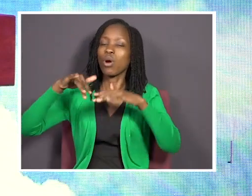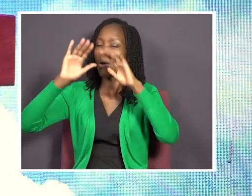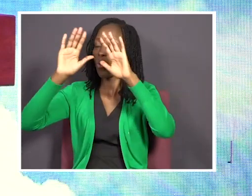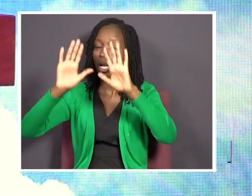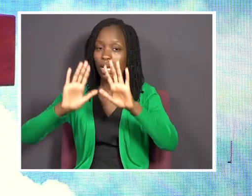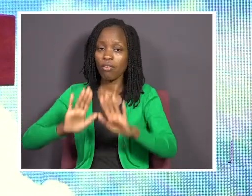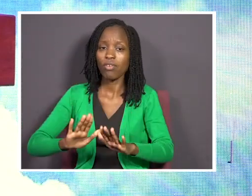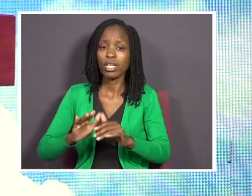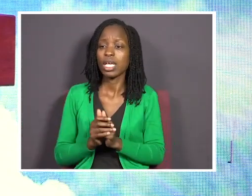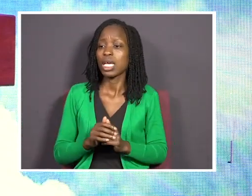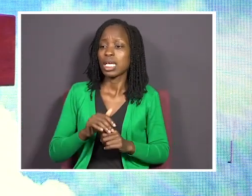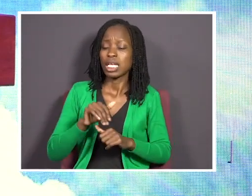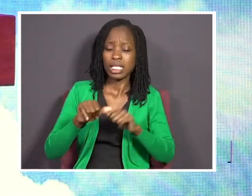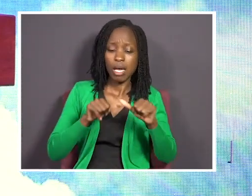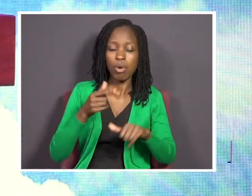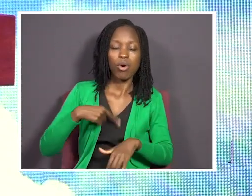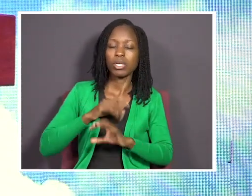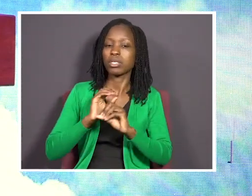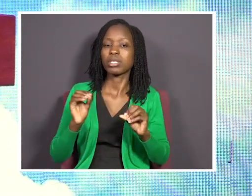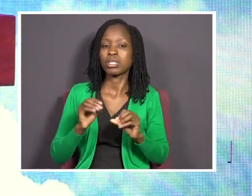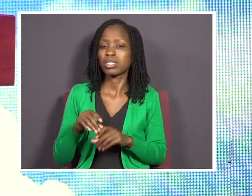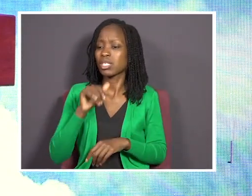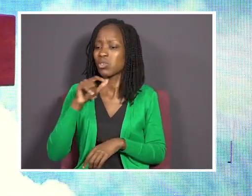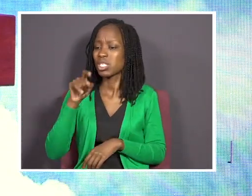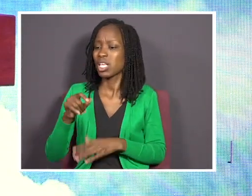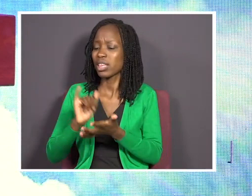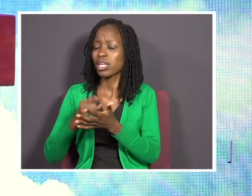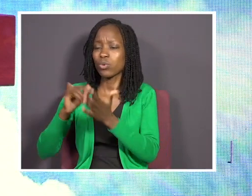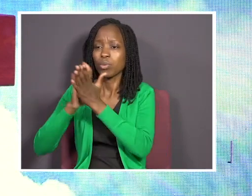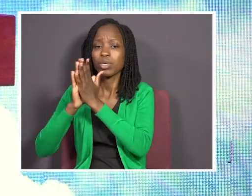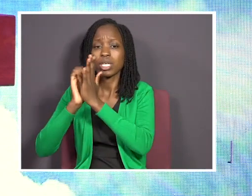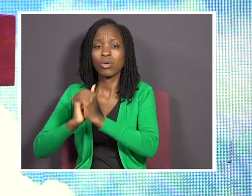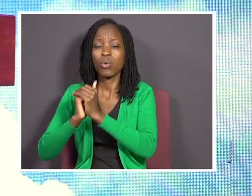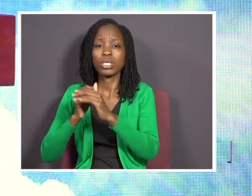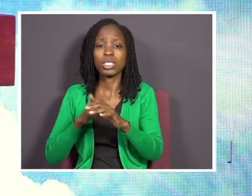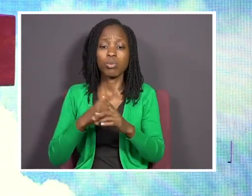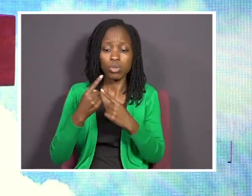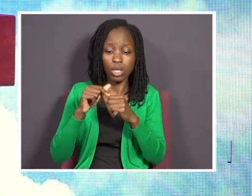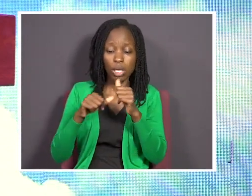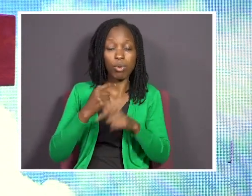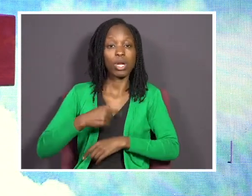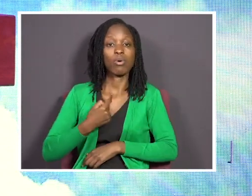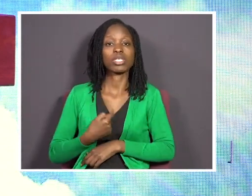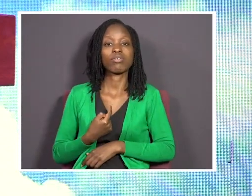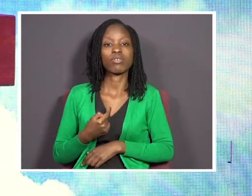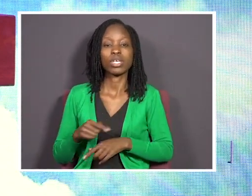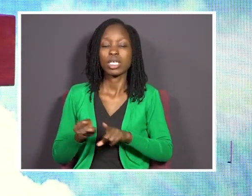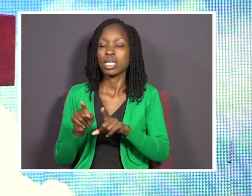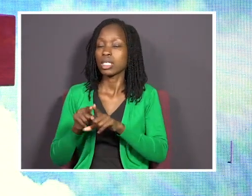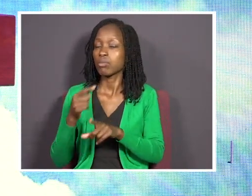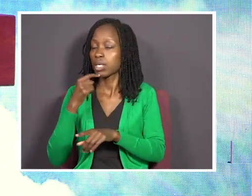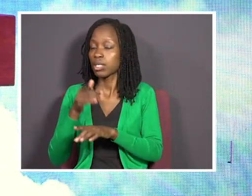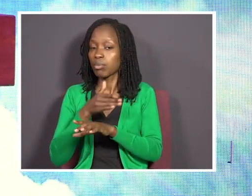It is not about us. We should not say that we are praising and worshiping when we are talking about us. And like I